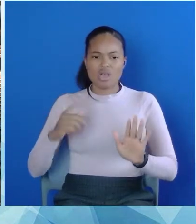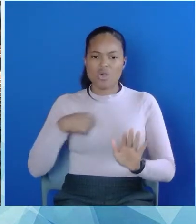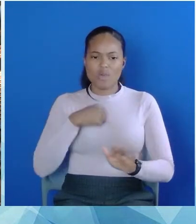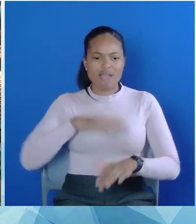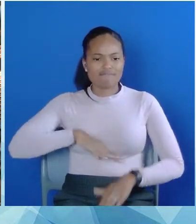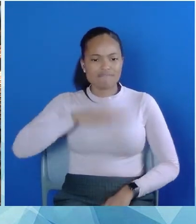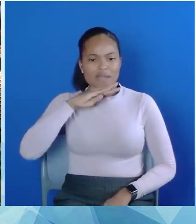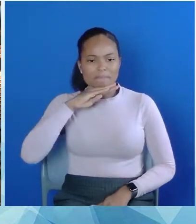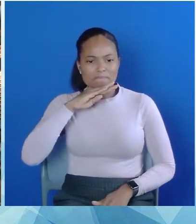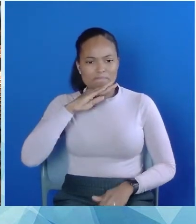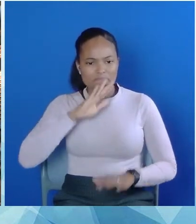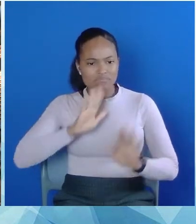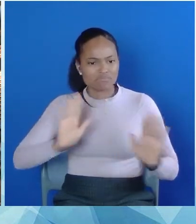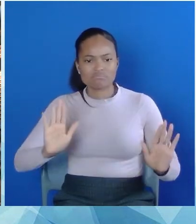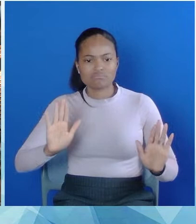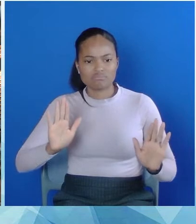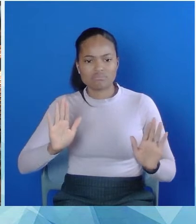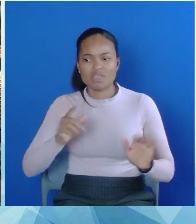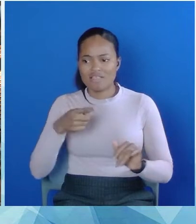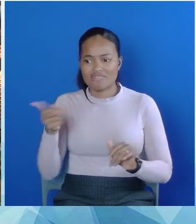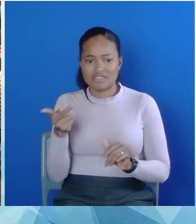here.